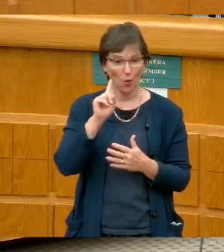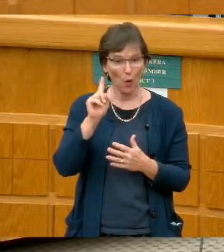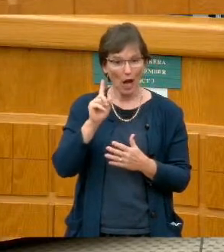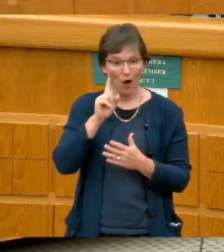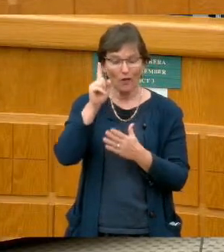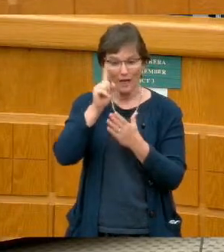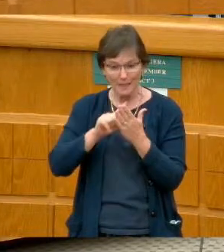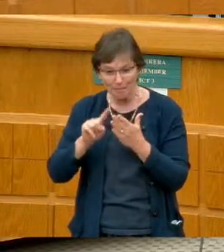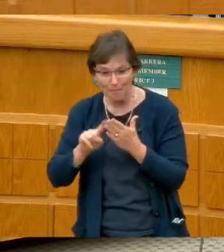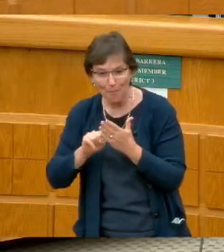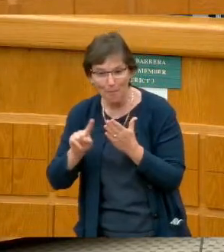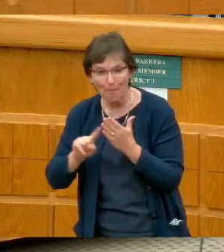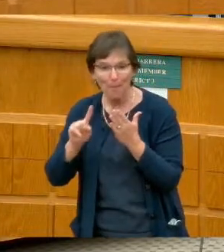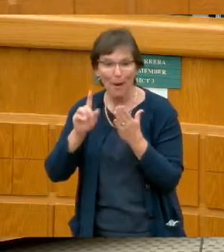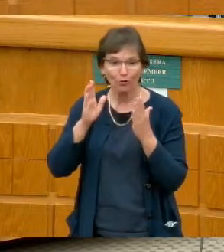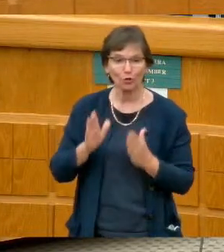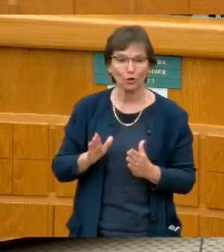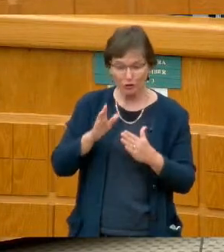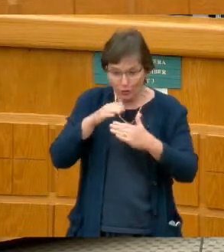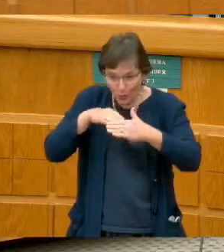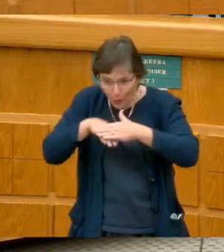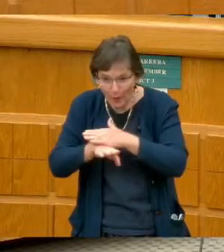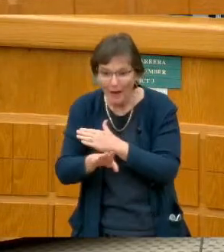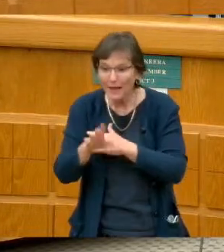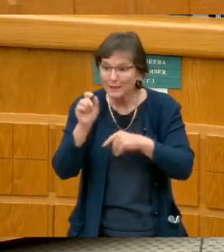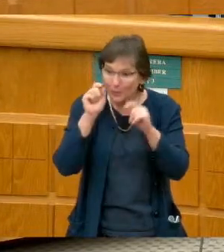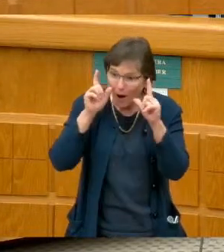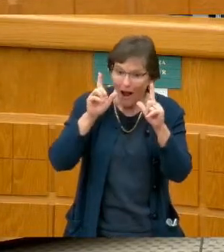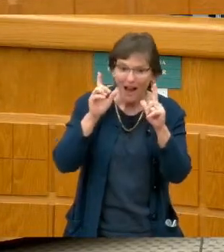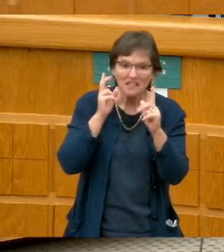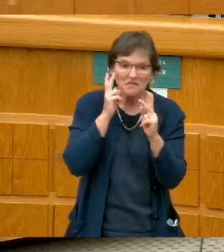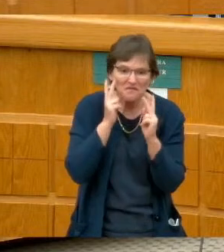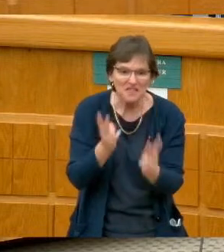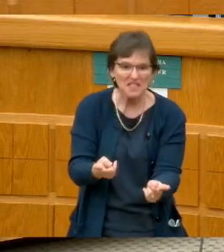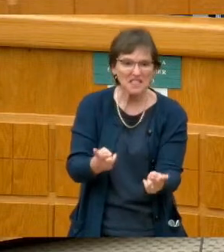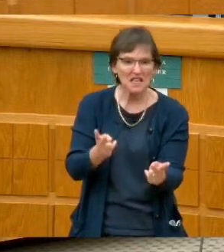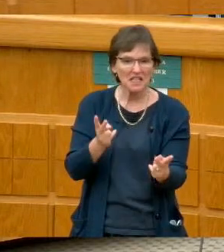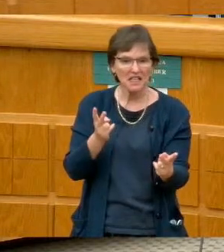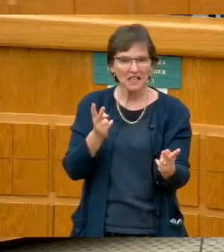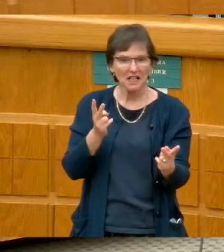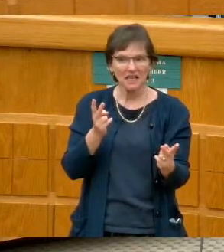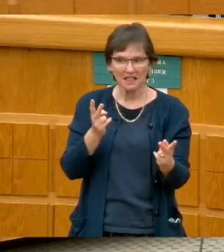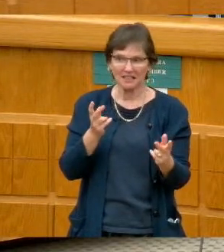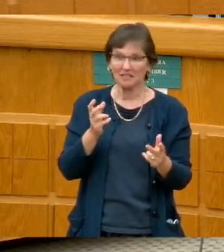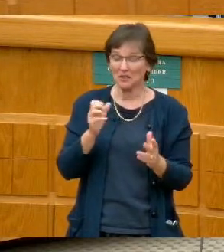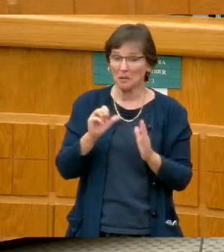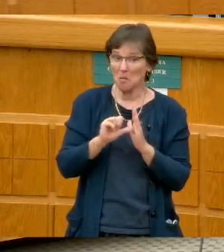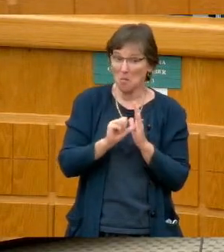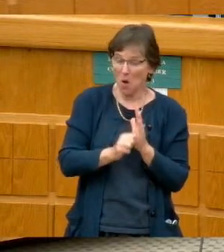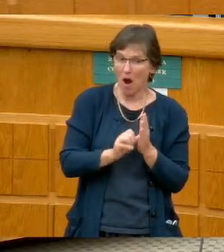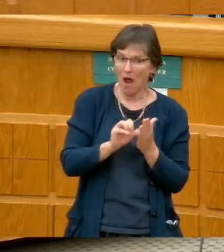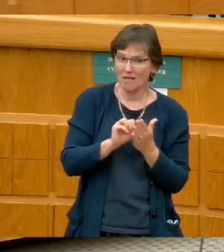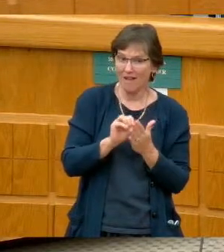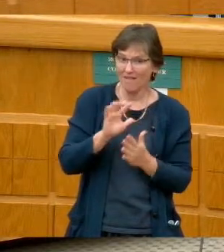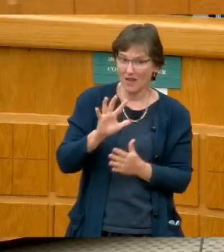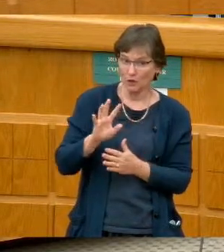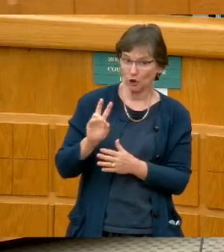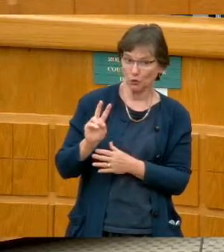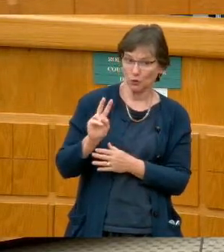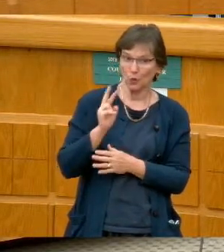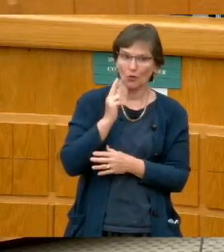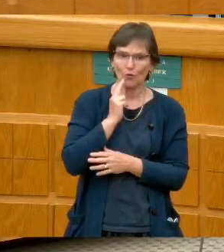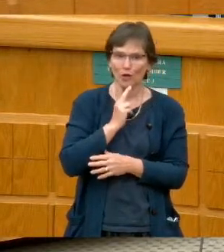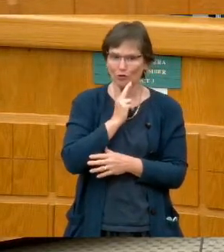their inspections on a surprise visit. So that even makes it more impressive that 52 of them